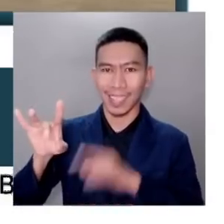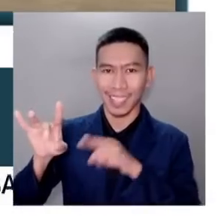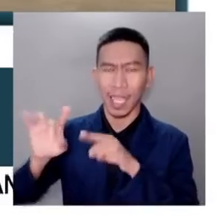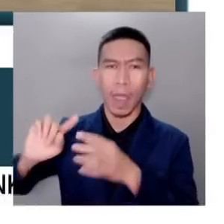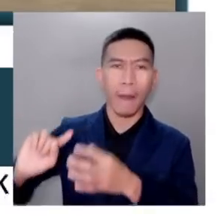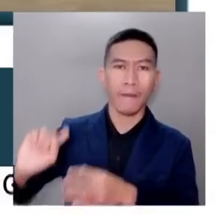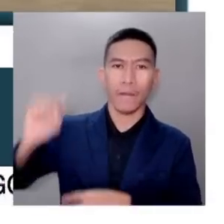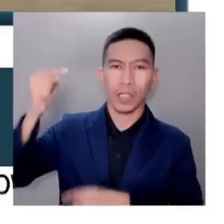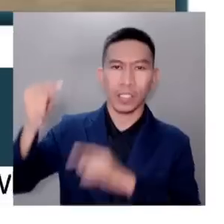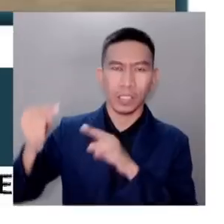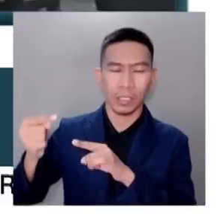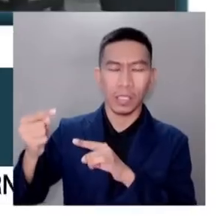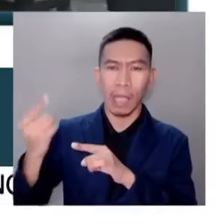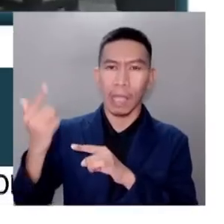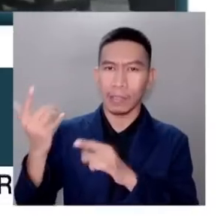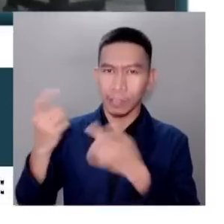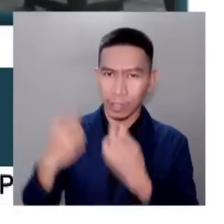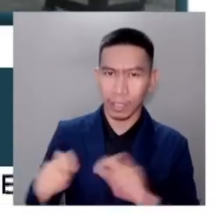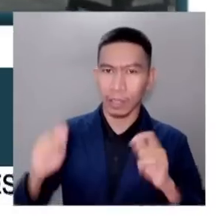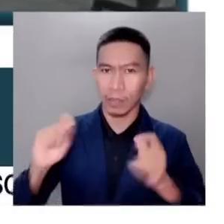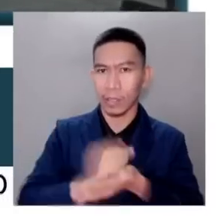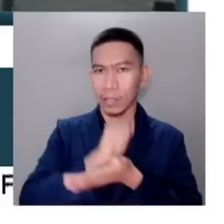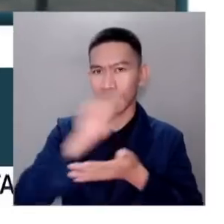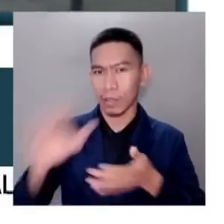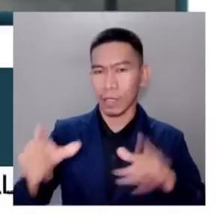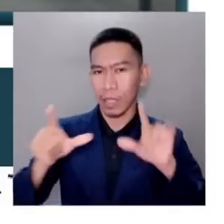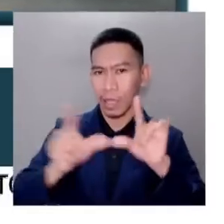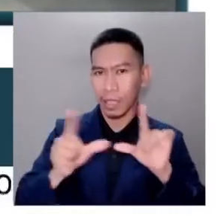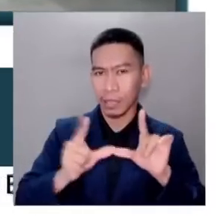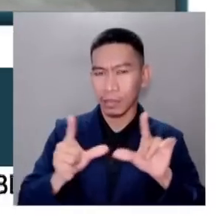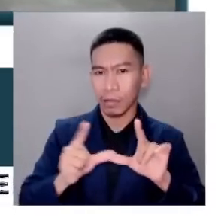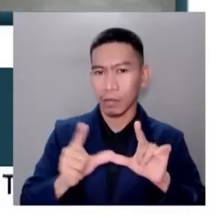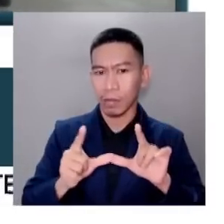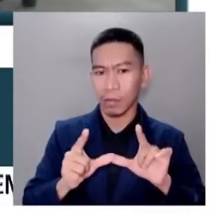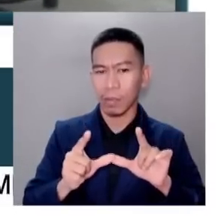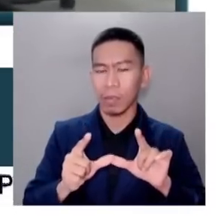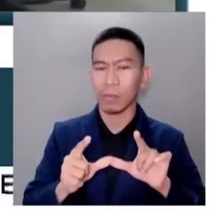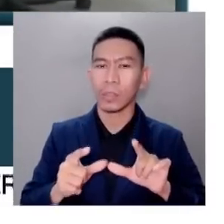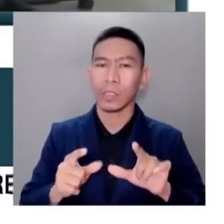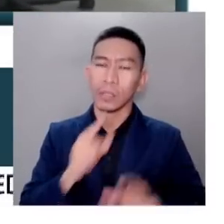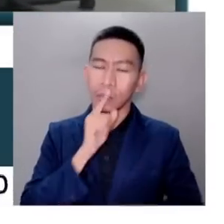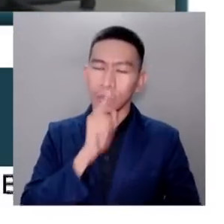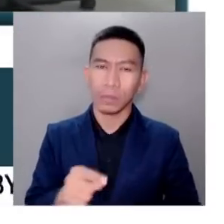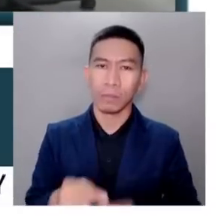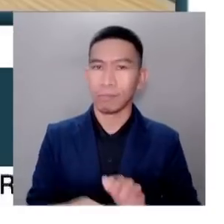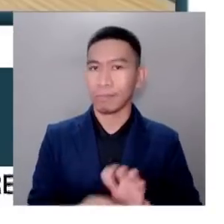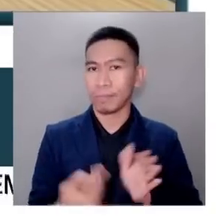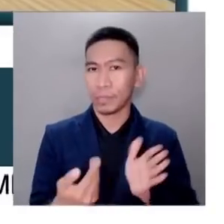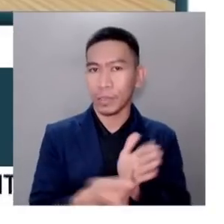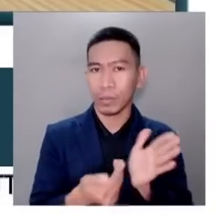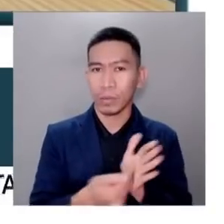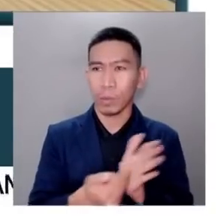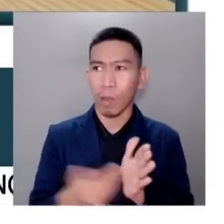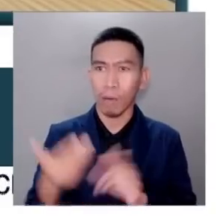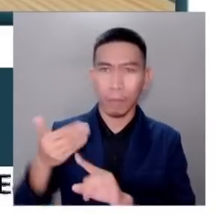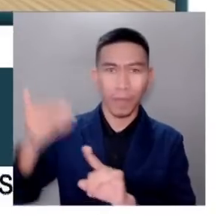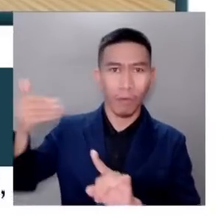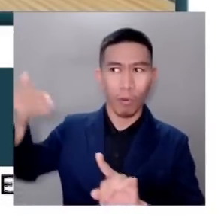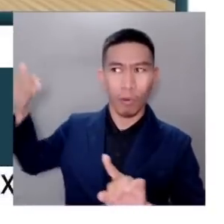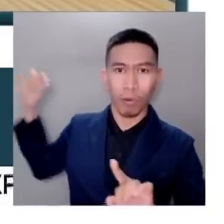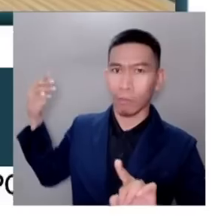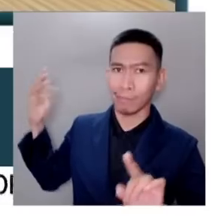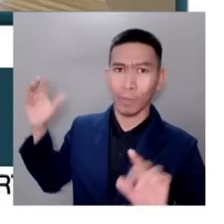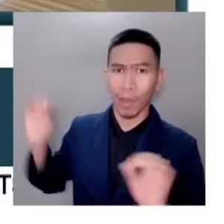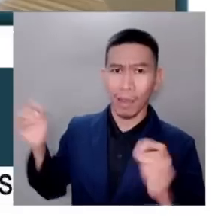when the attempt to revoke our license happened, just showed you how this is unprecedented. just because it's